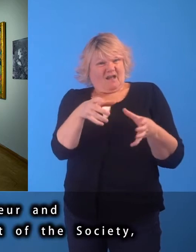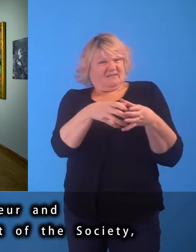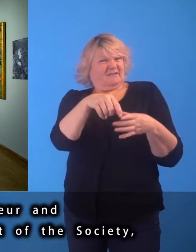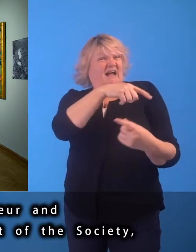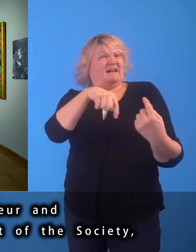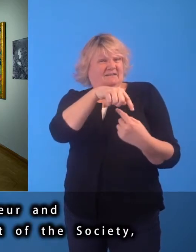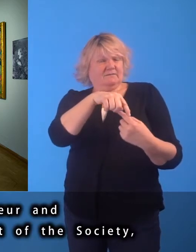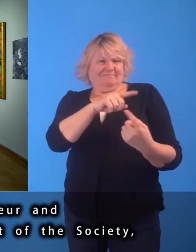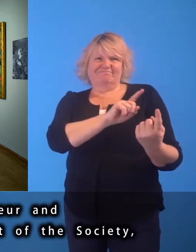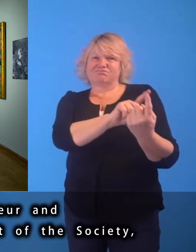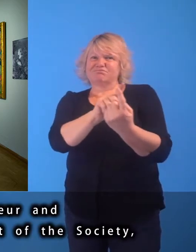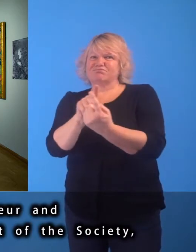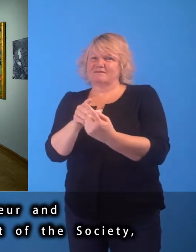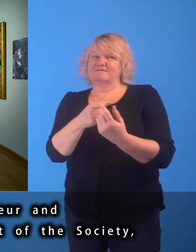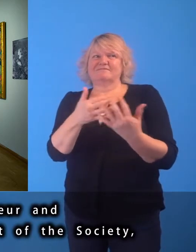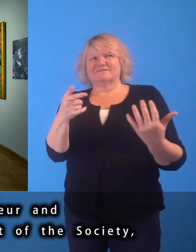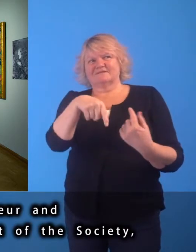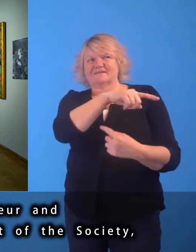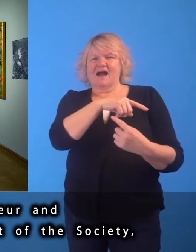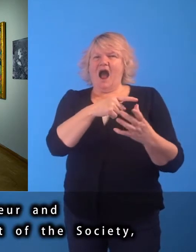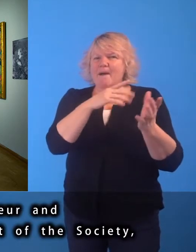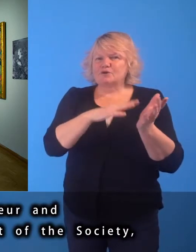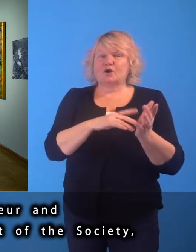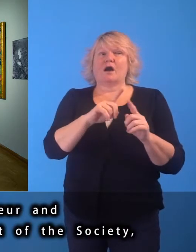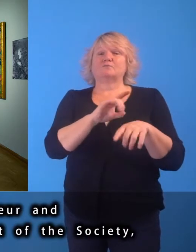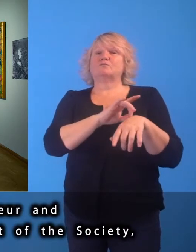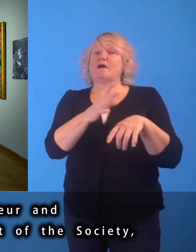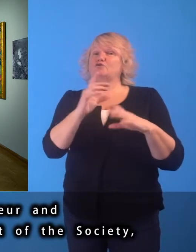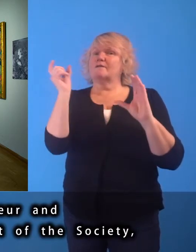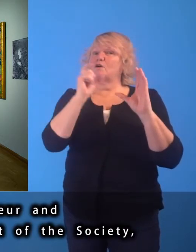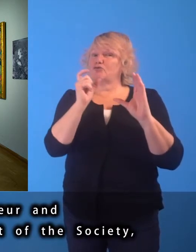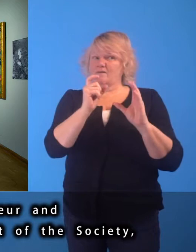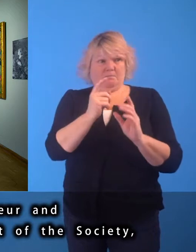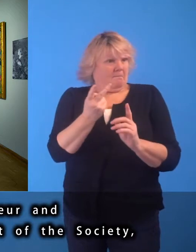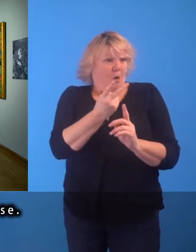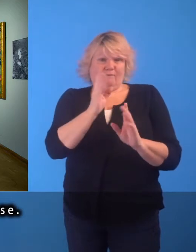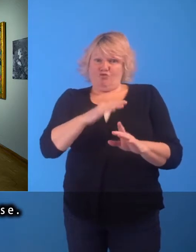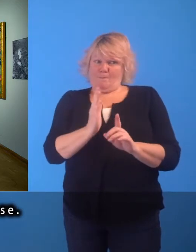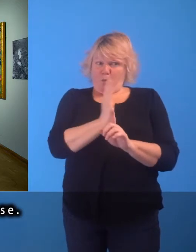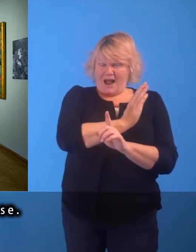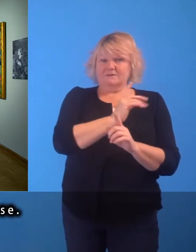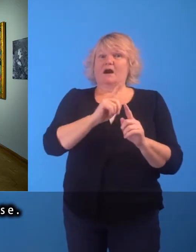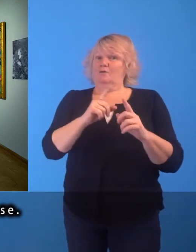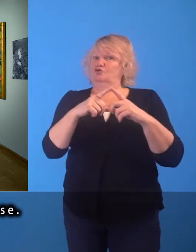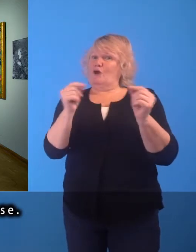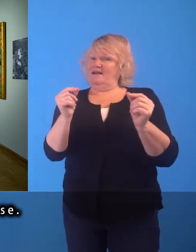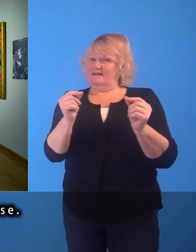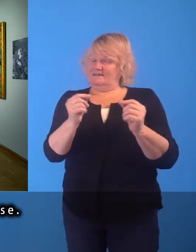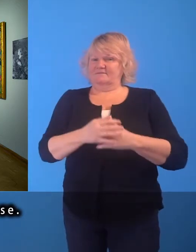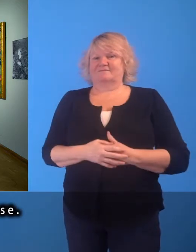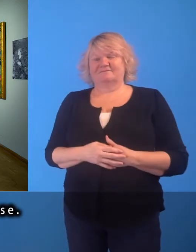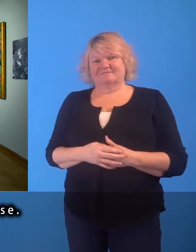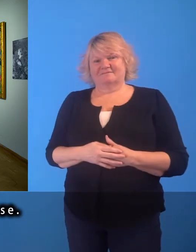They met numerous amateur and professional photographers as part of the society, both Western and